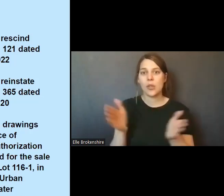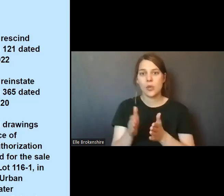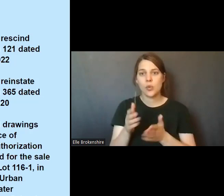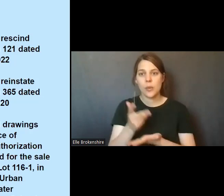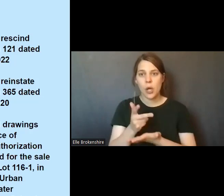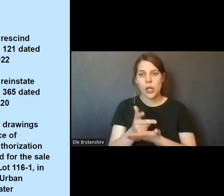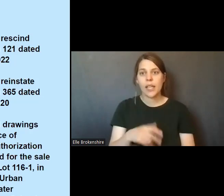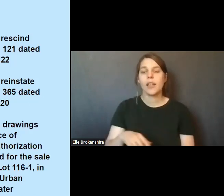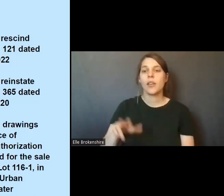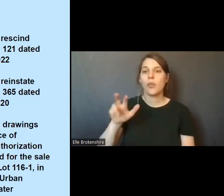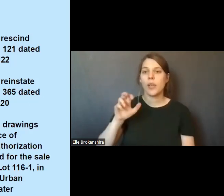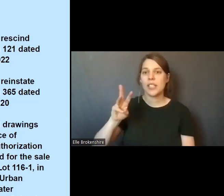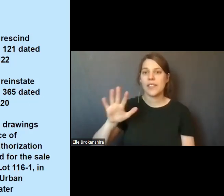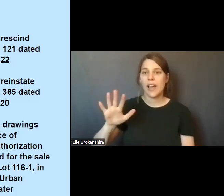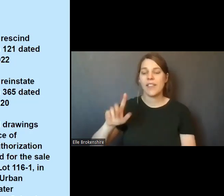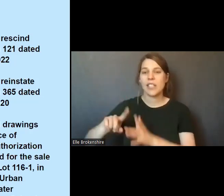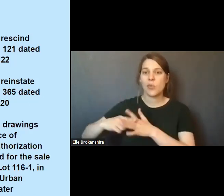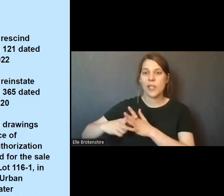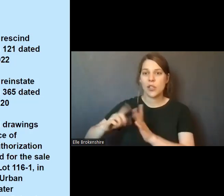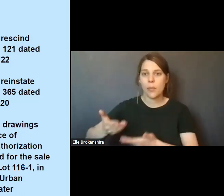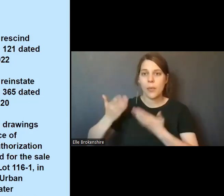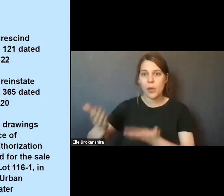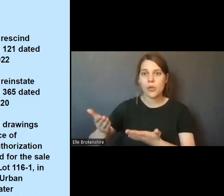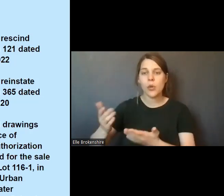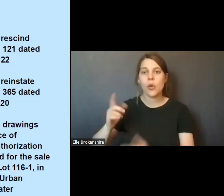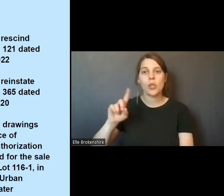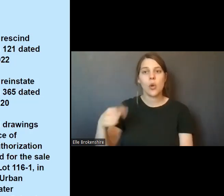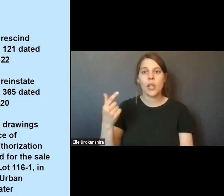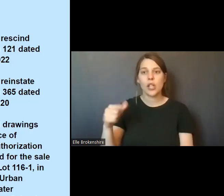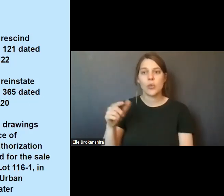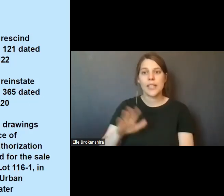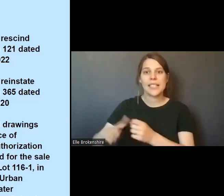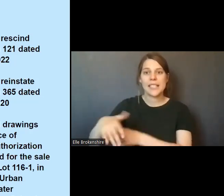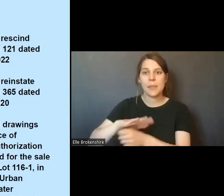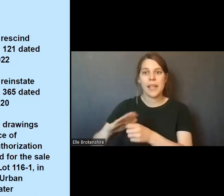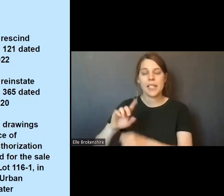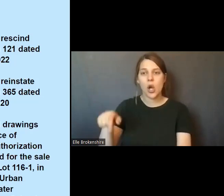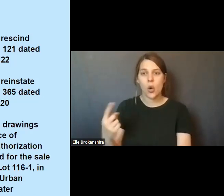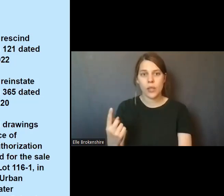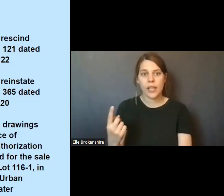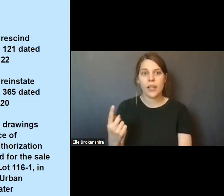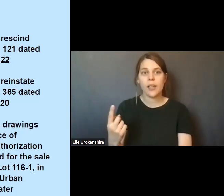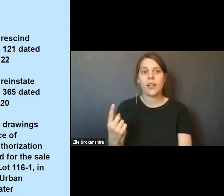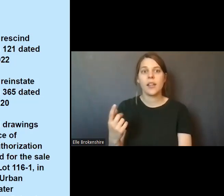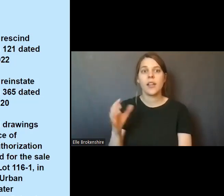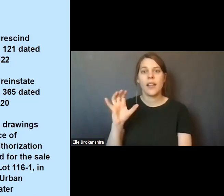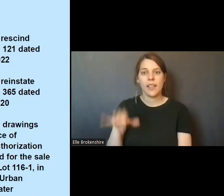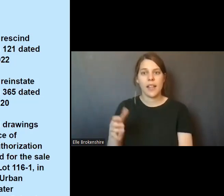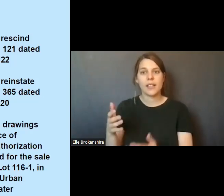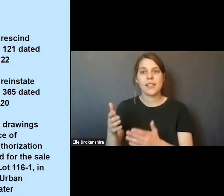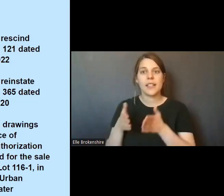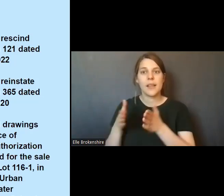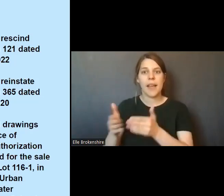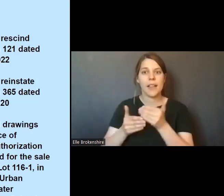original proposal, which is just the green space only, which is the path forward for the project. Next slide,